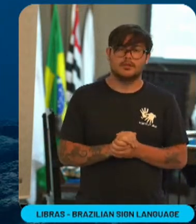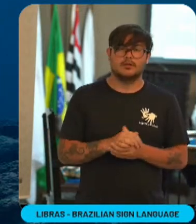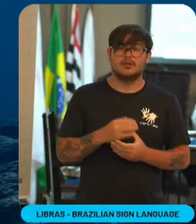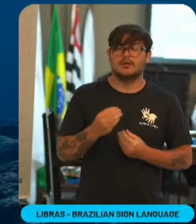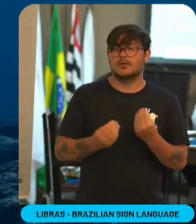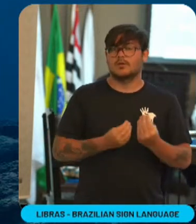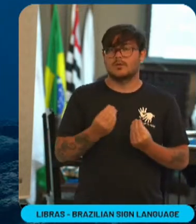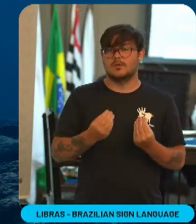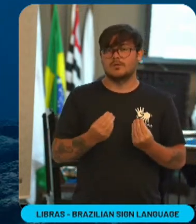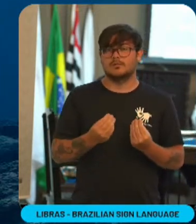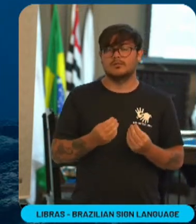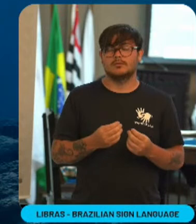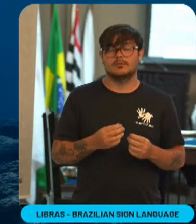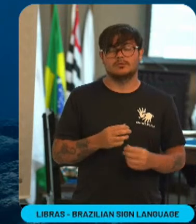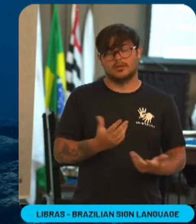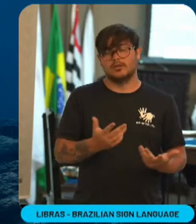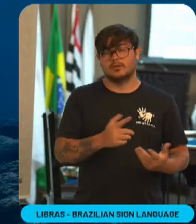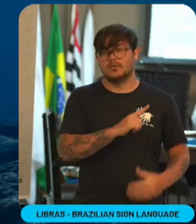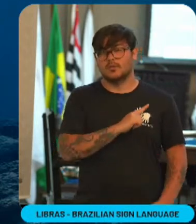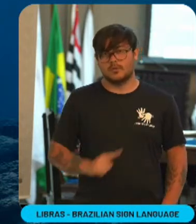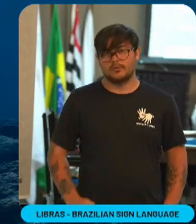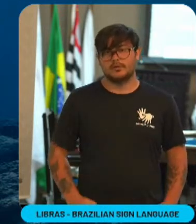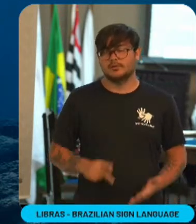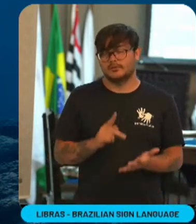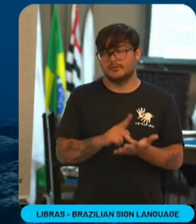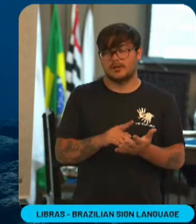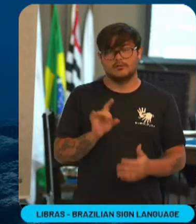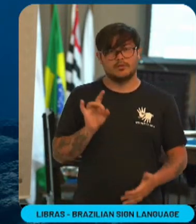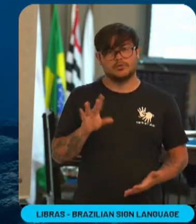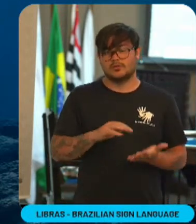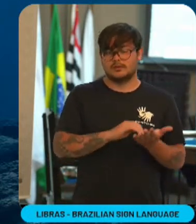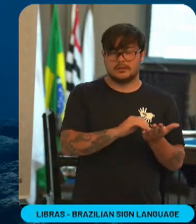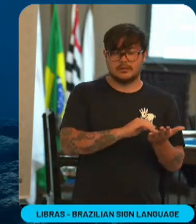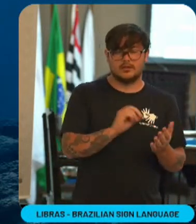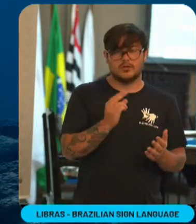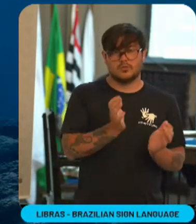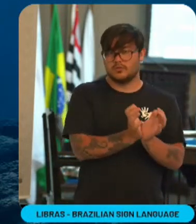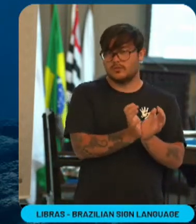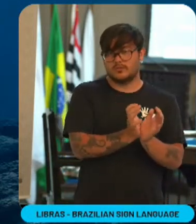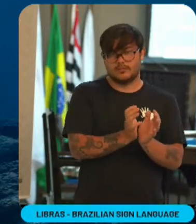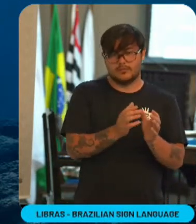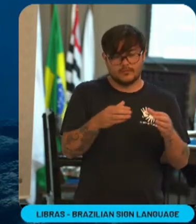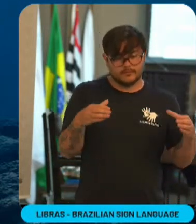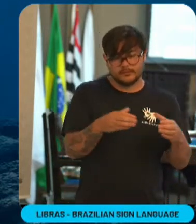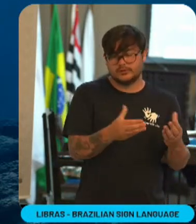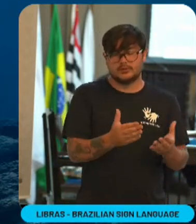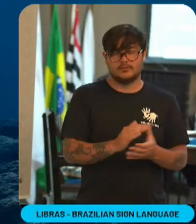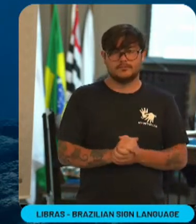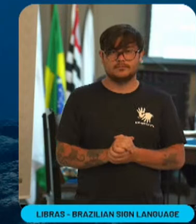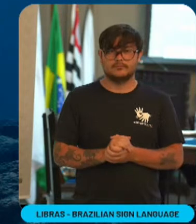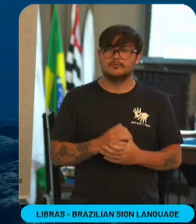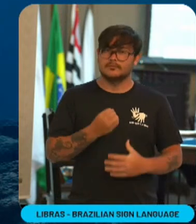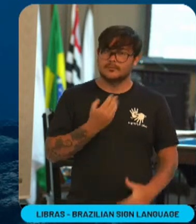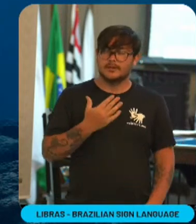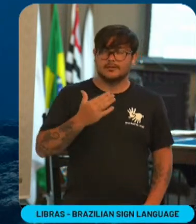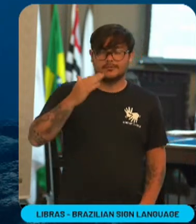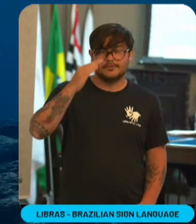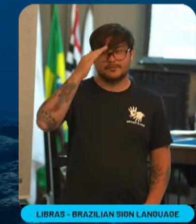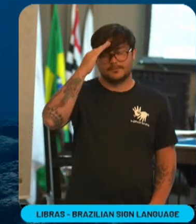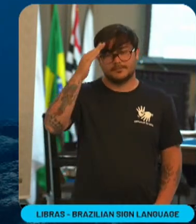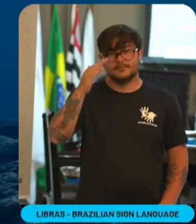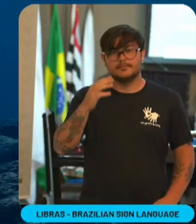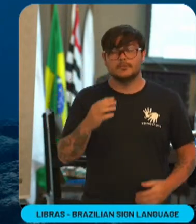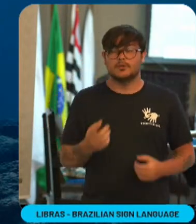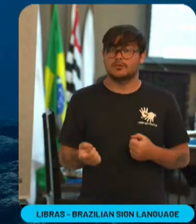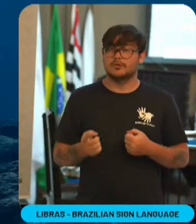issues as a government activity, not only one secretary or one sector isolated.